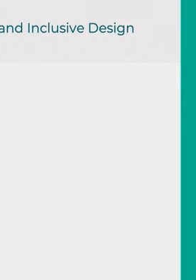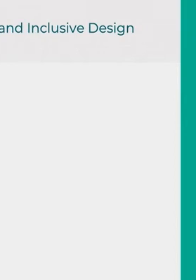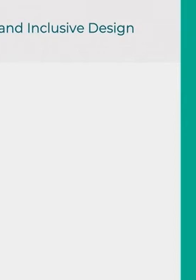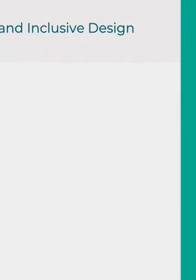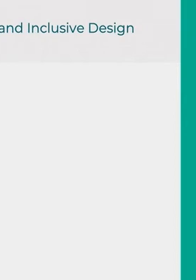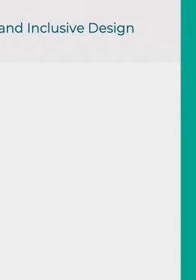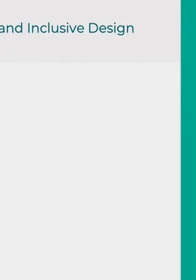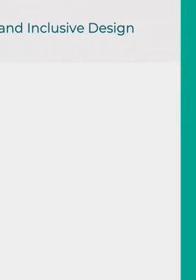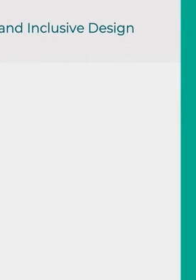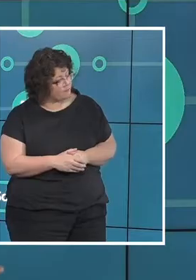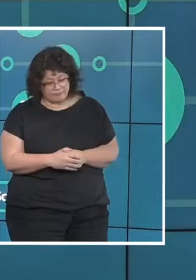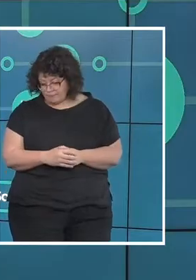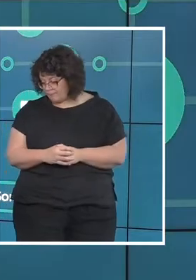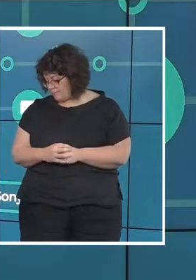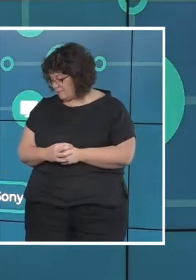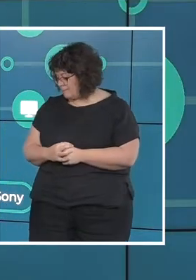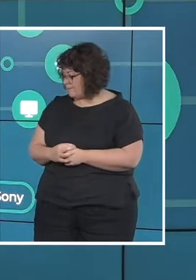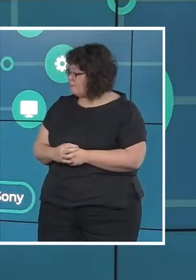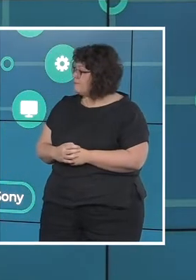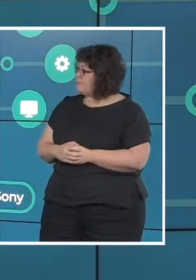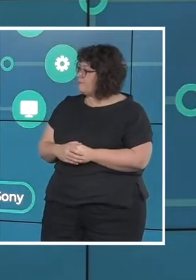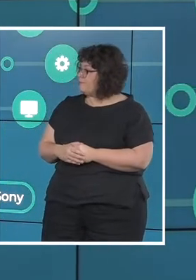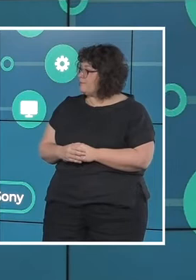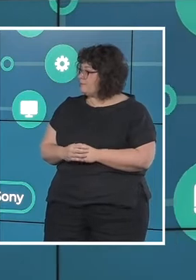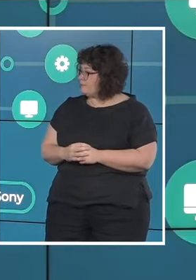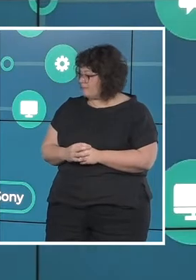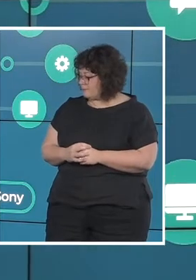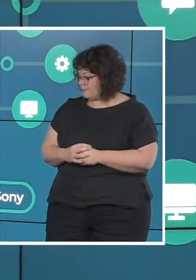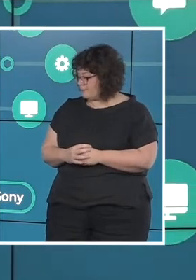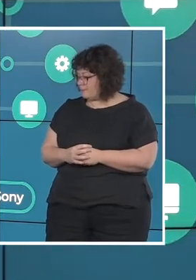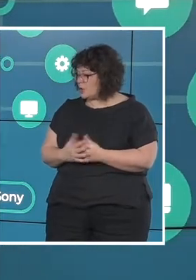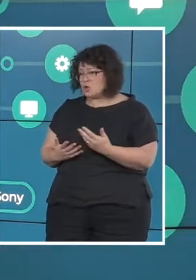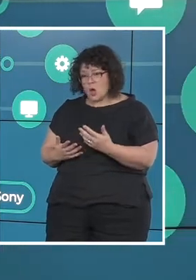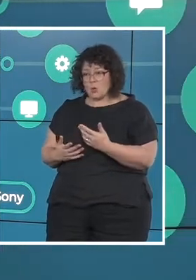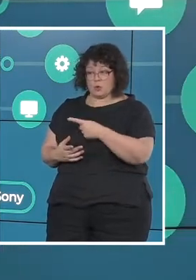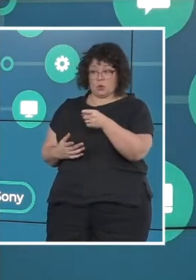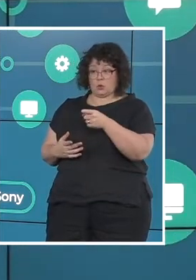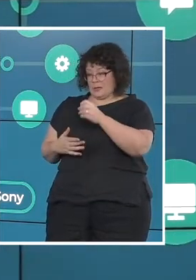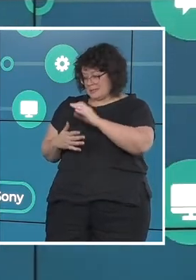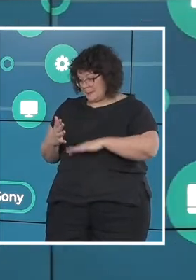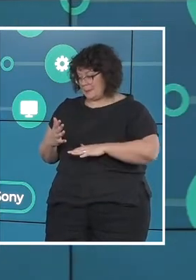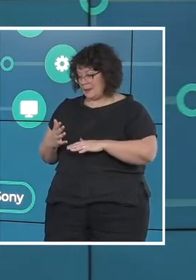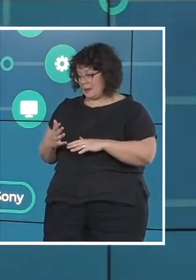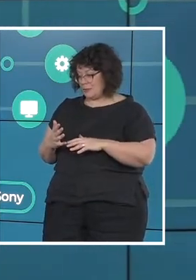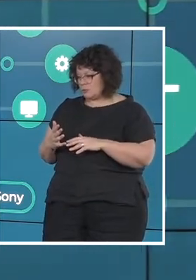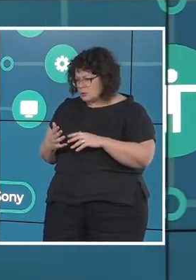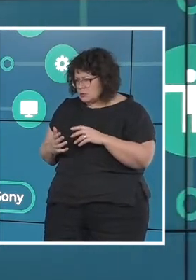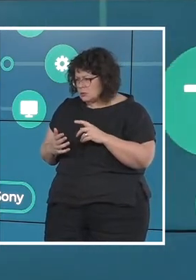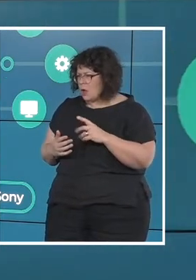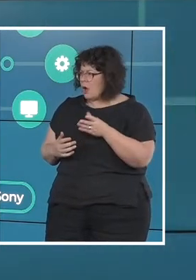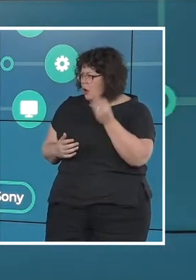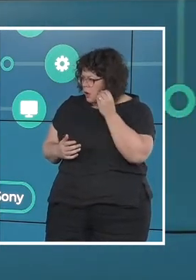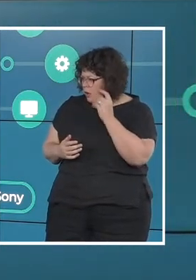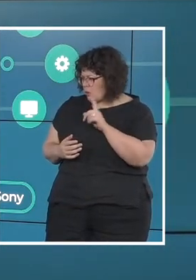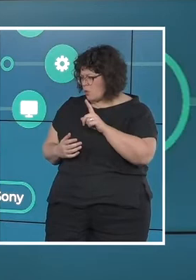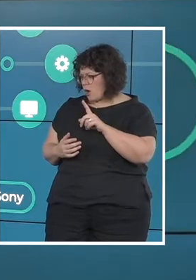So in that experience, you heard our screen reader do drag and drop on Yahoo Mail. But as you can see, everything was